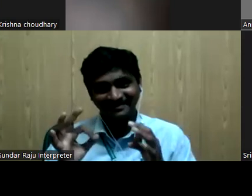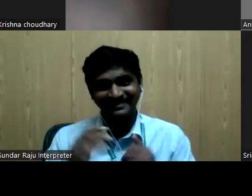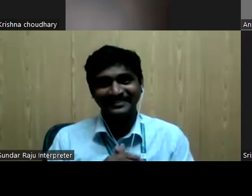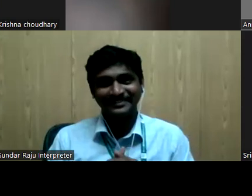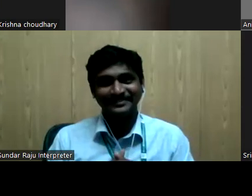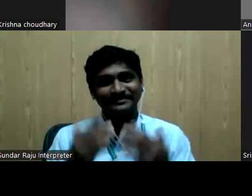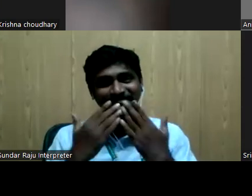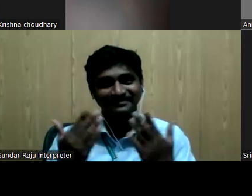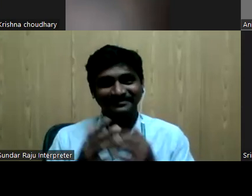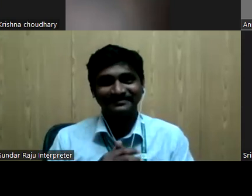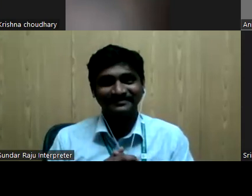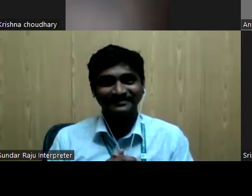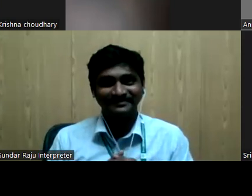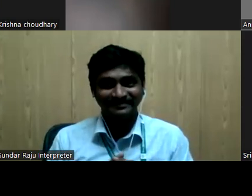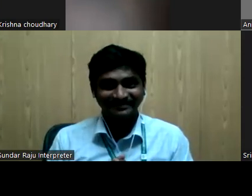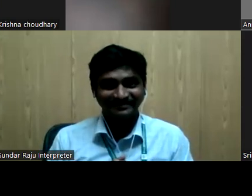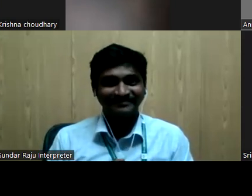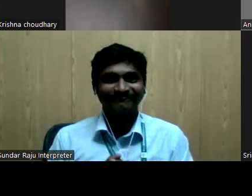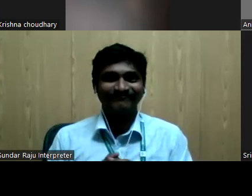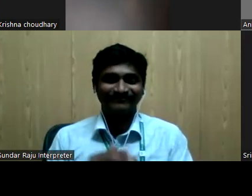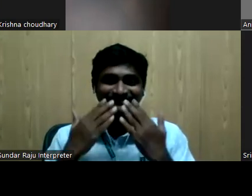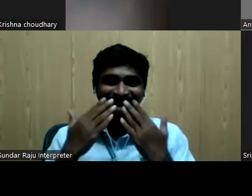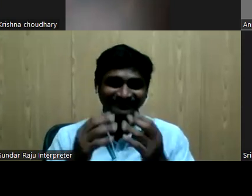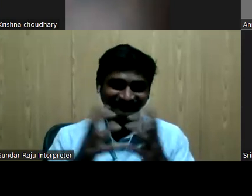much. Thank you so much. Thank you, everyone.